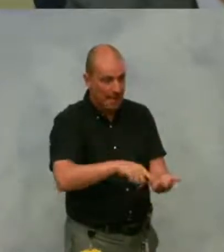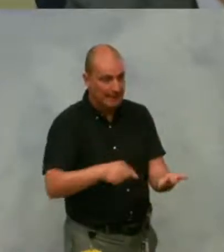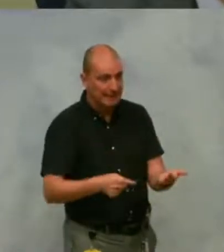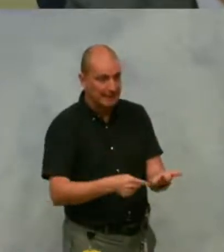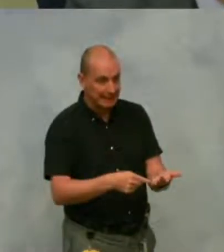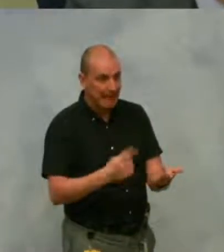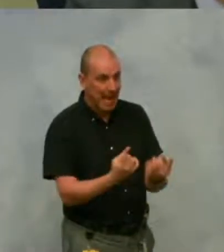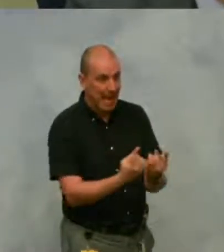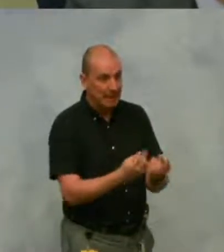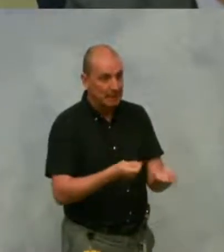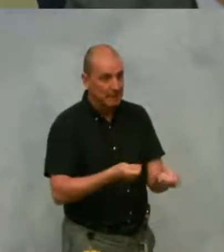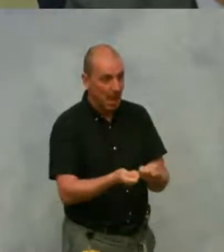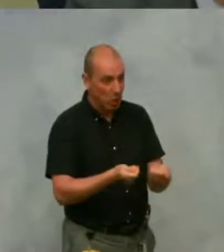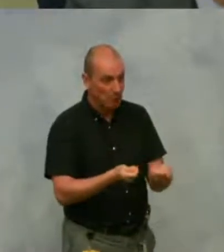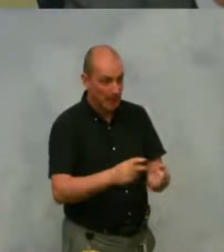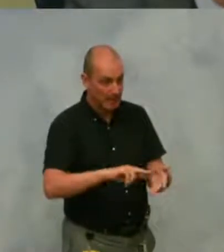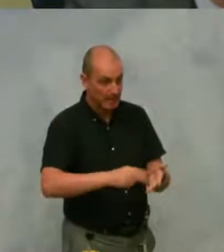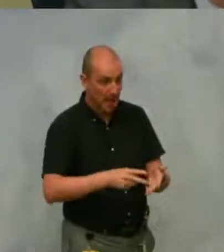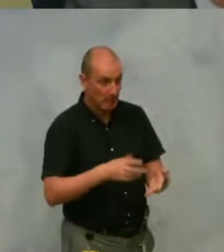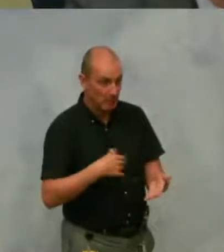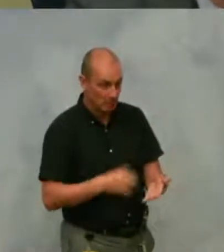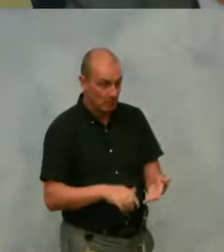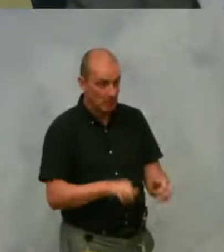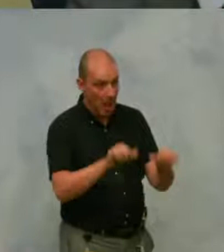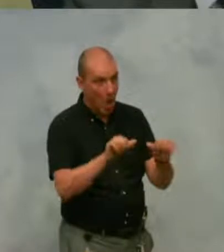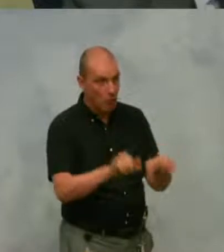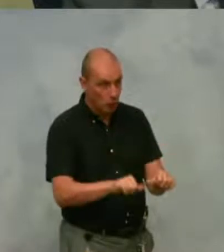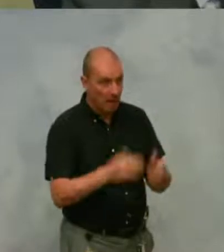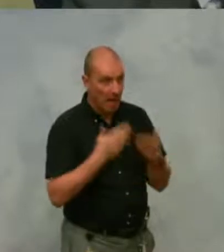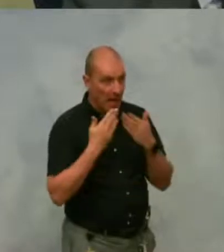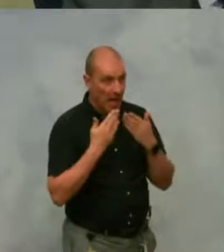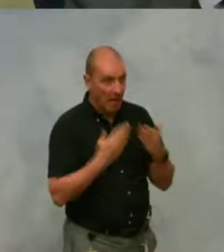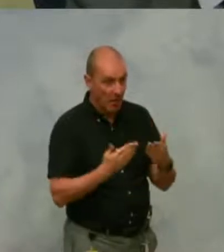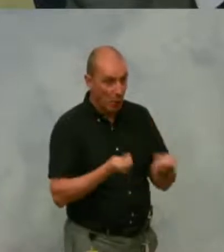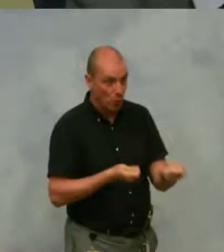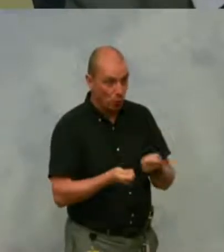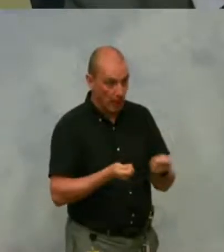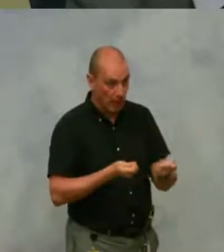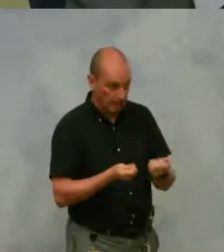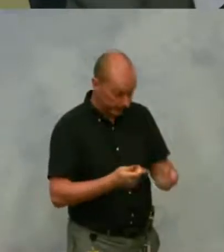for 22-23 be approved. Thanks, Chair. Happy to take any questions.